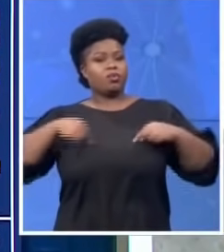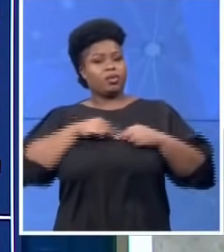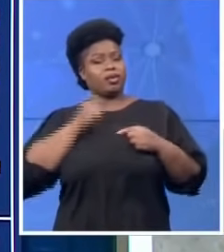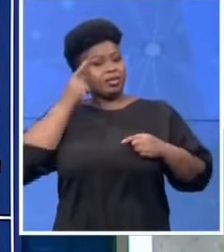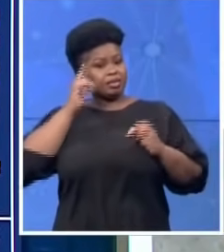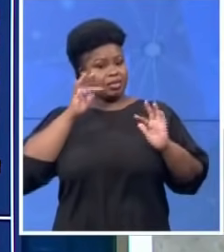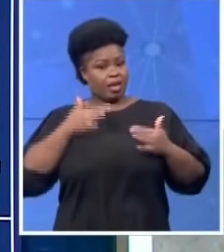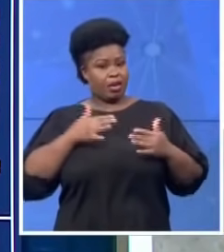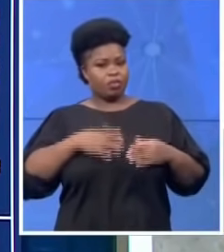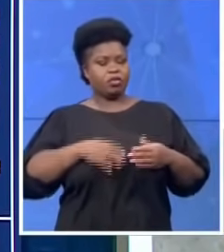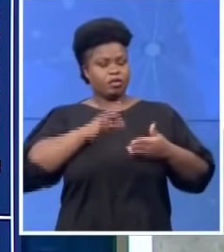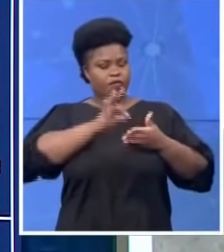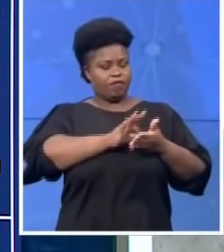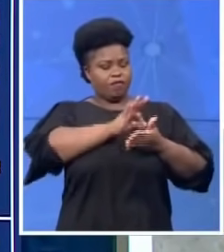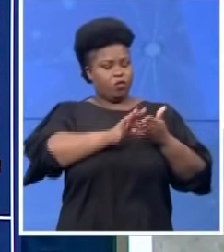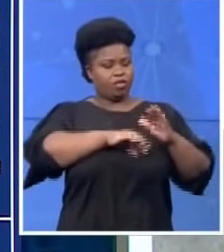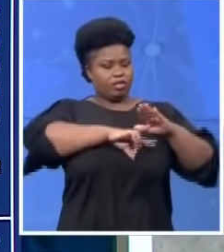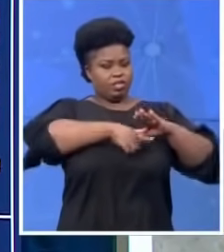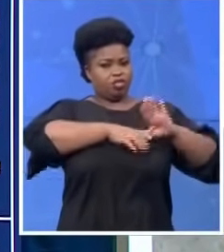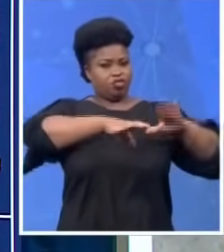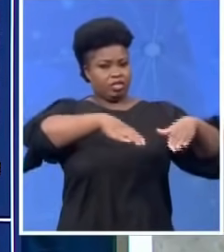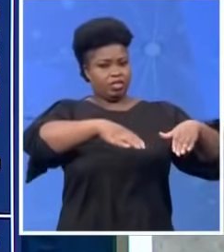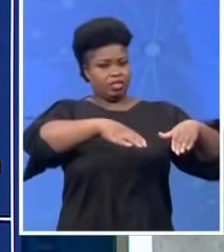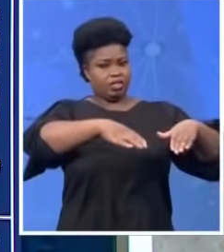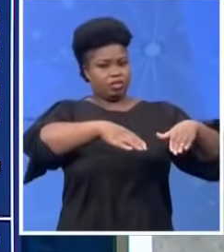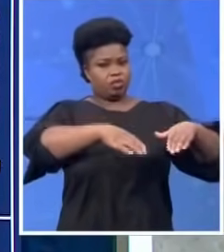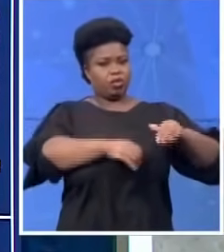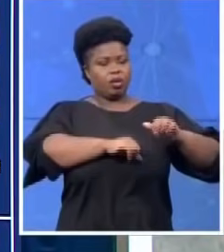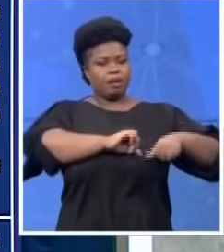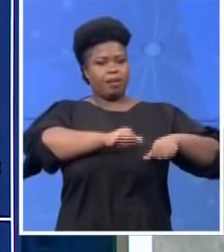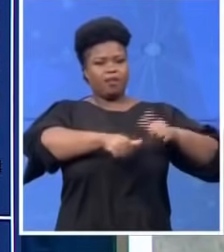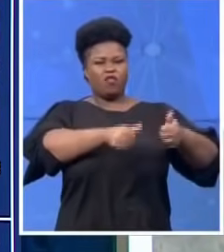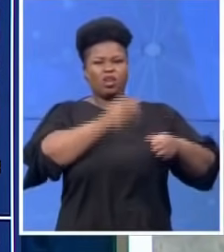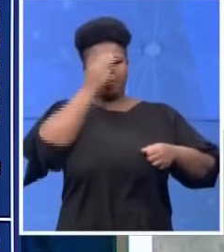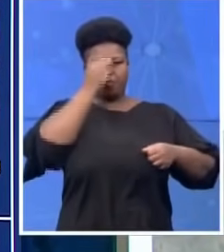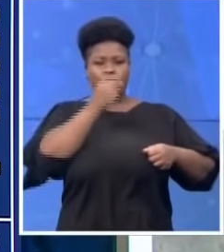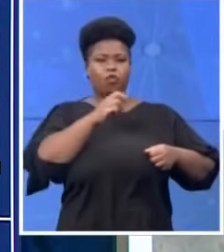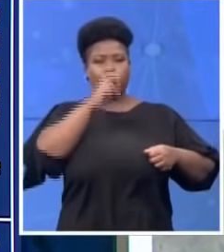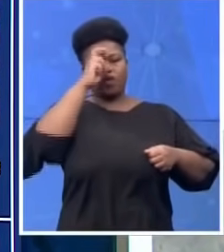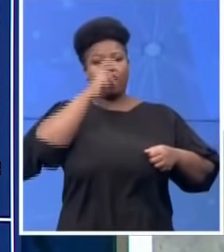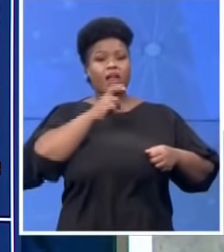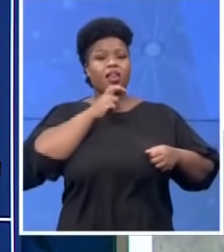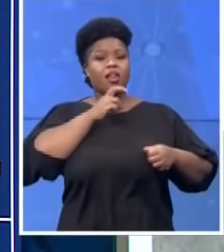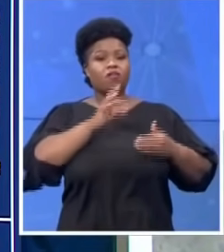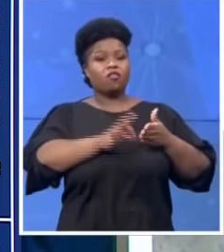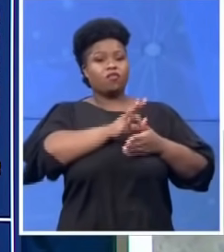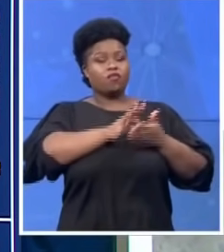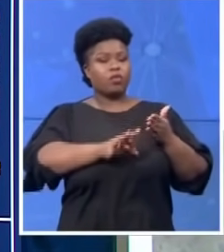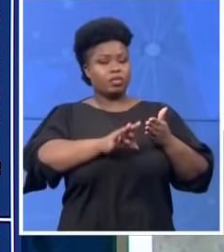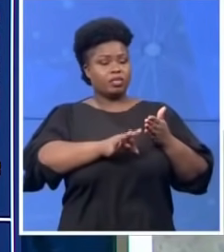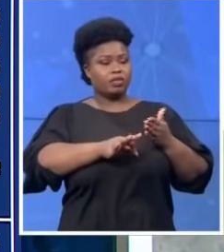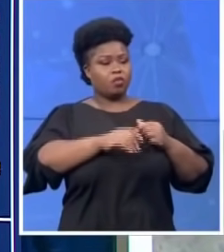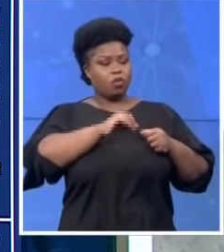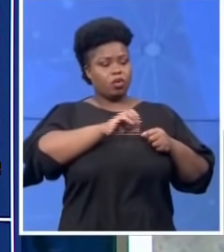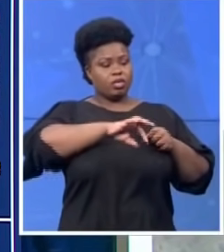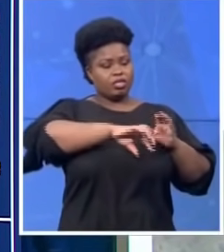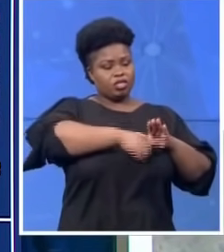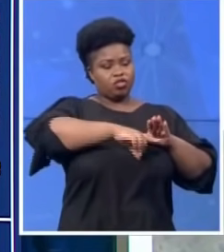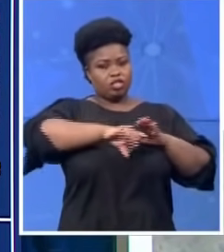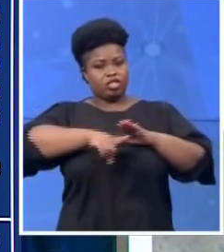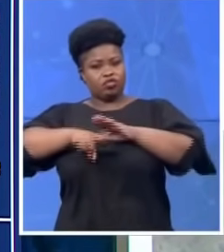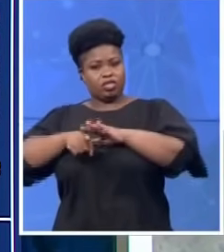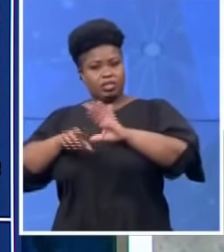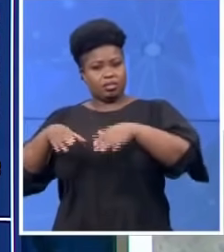voting pattern or profile of voting says that across the country there are different factors